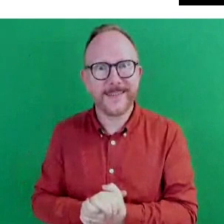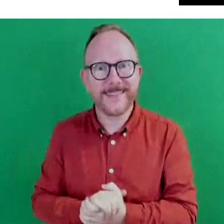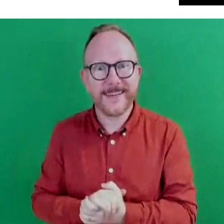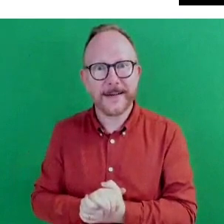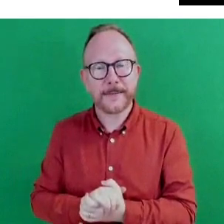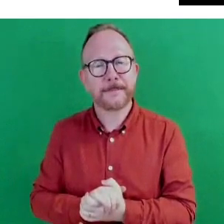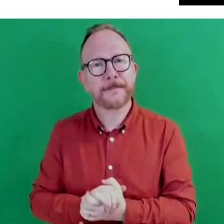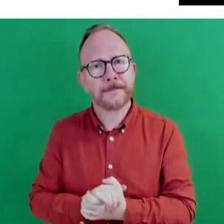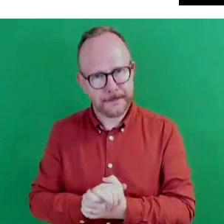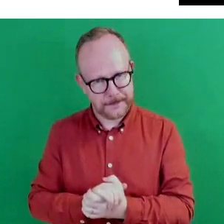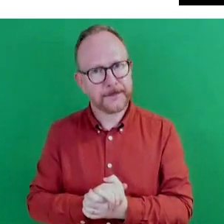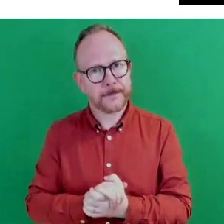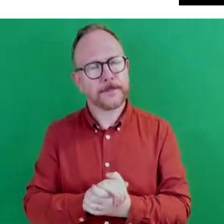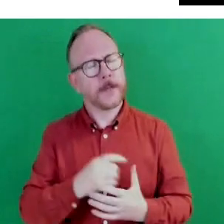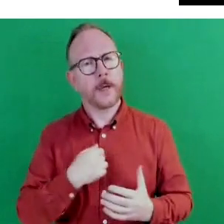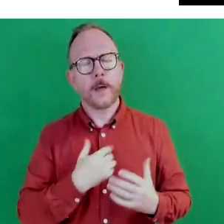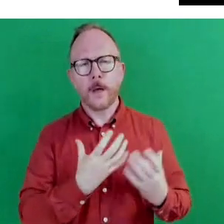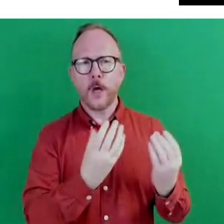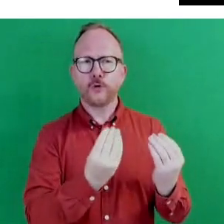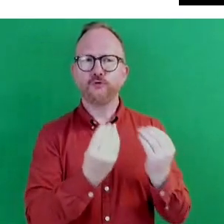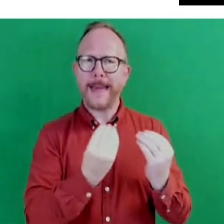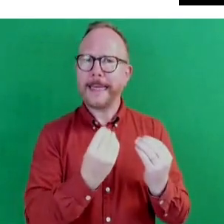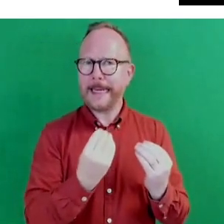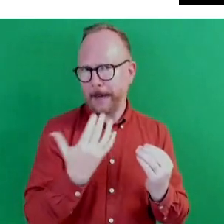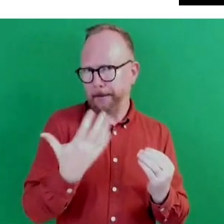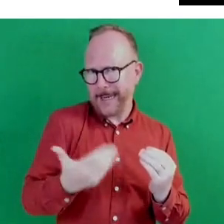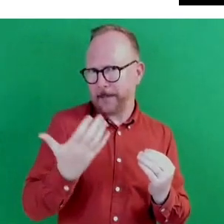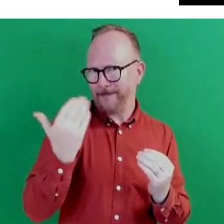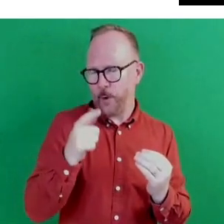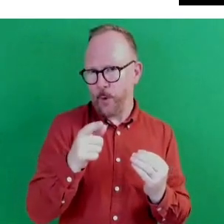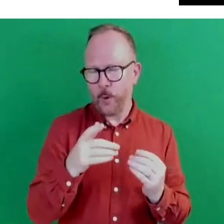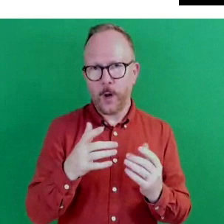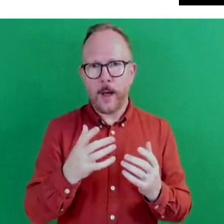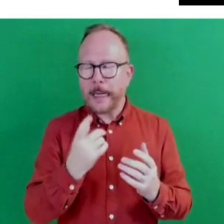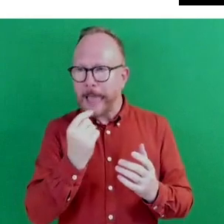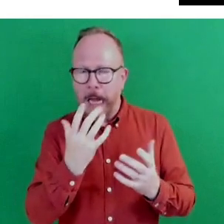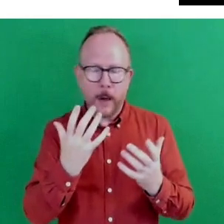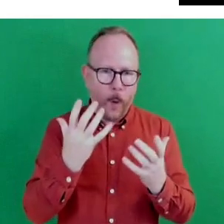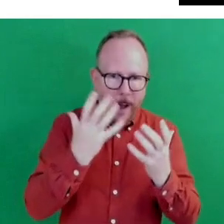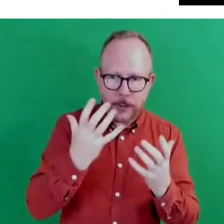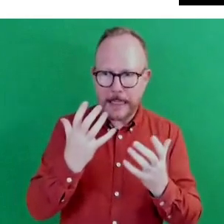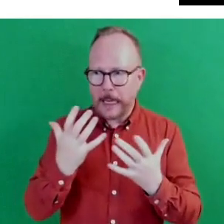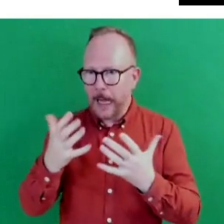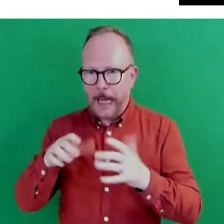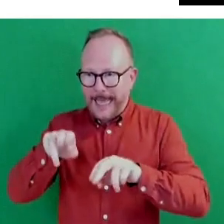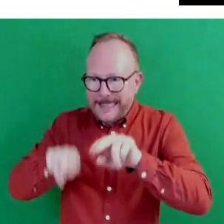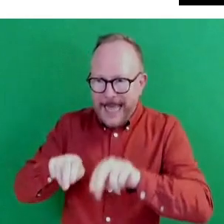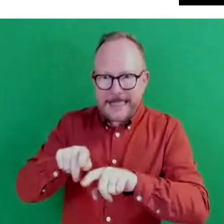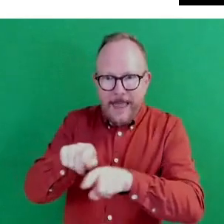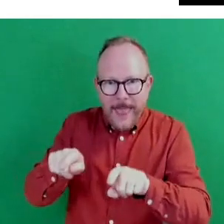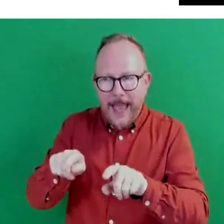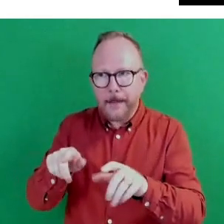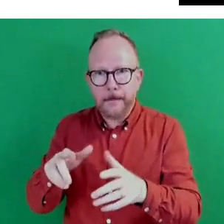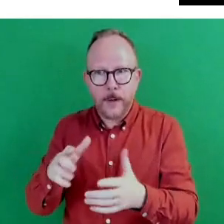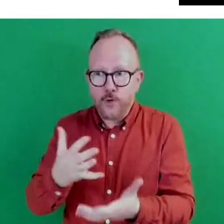trainee before as well, it can be quite daunting, oh my God, I have to do these assessments, and that includes risk, and they might